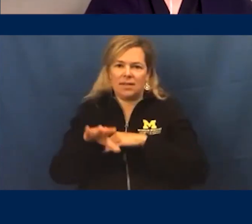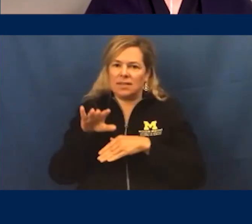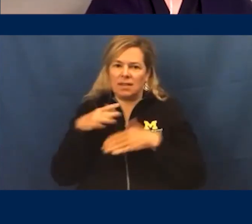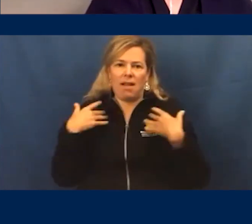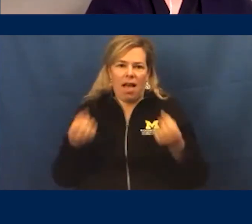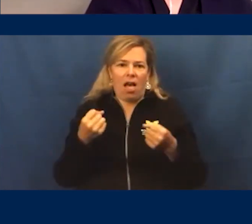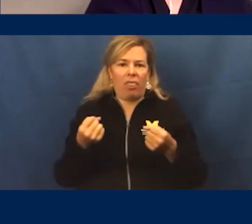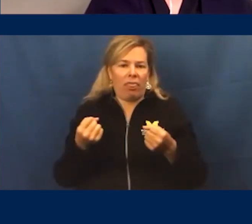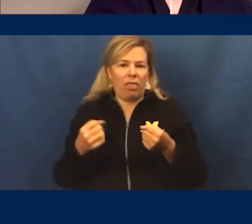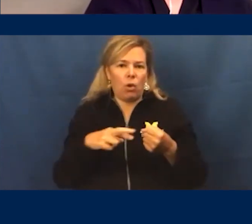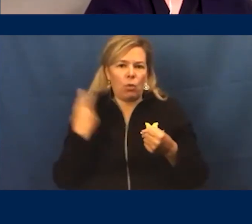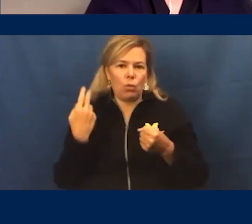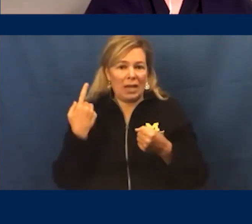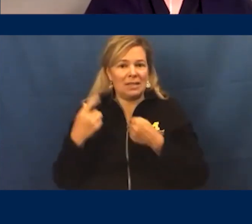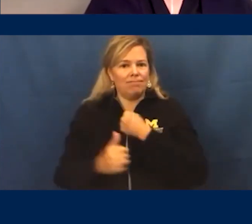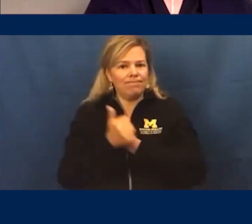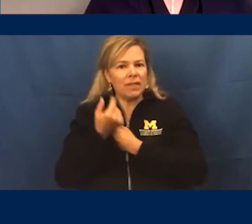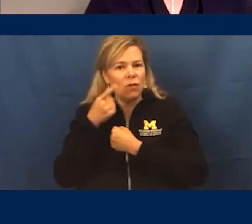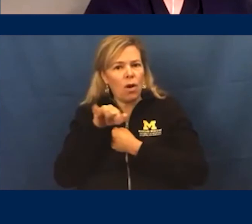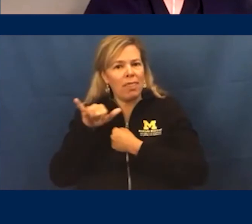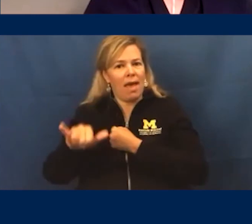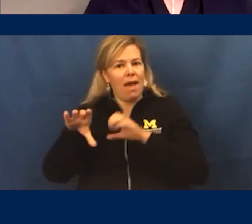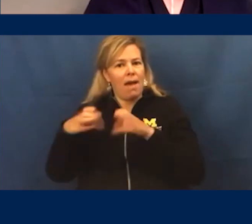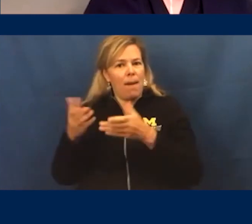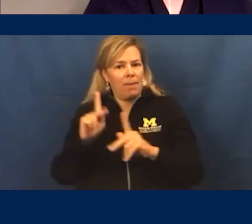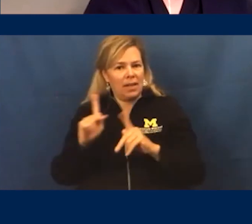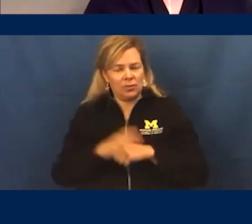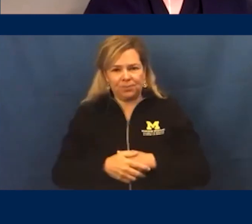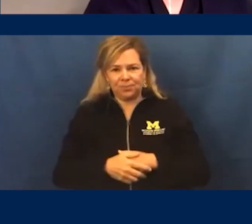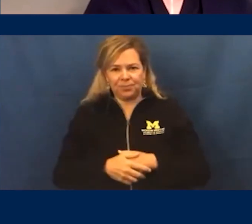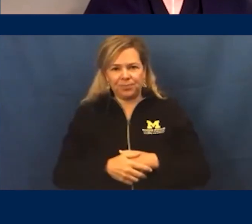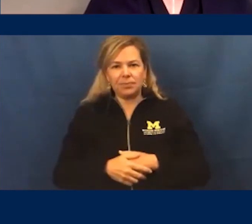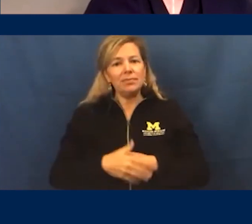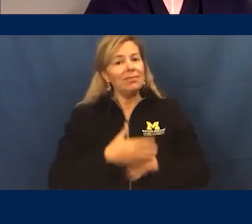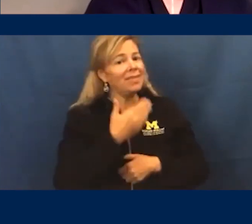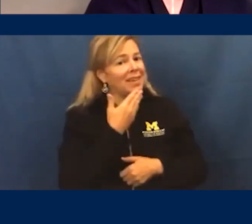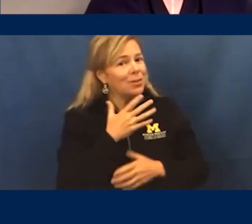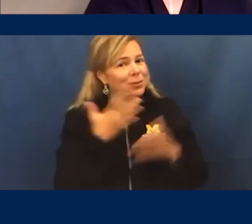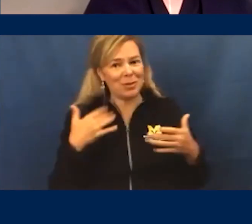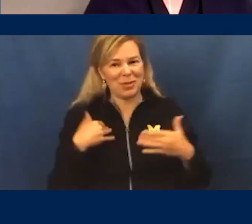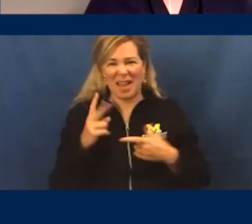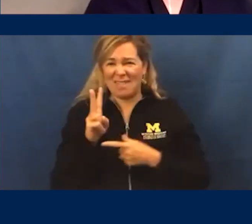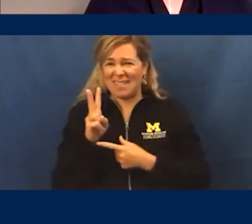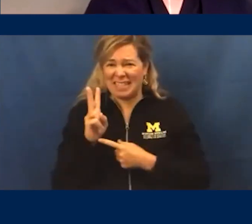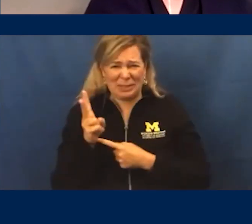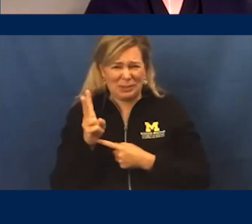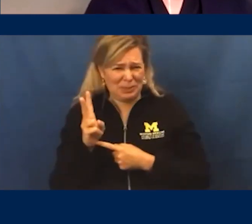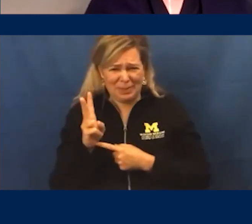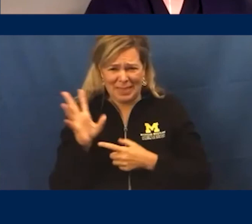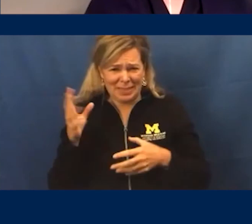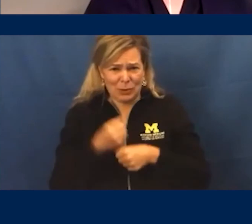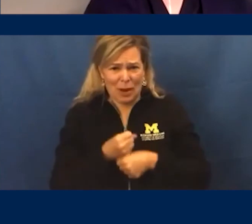population. Thank you so much. We have just 2.5 minutes to wrap up, and we